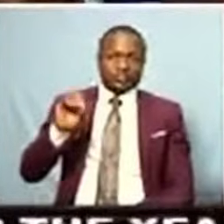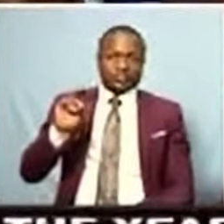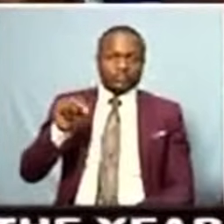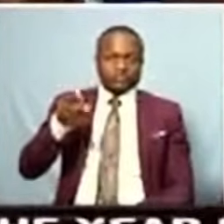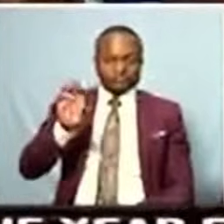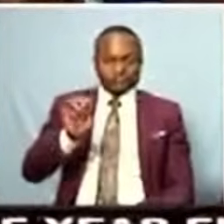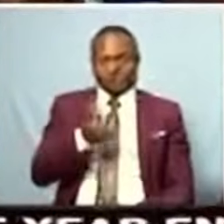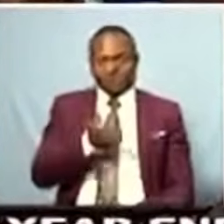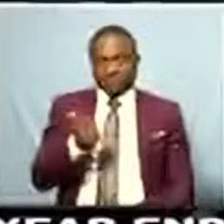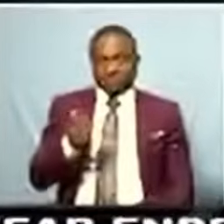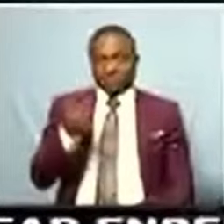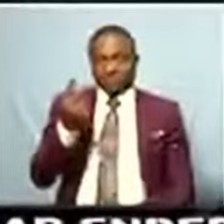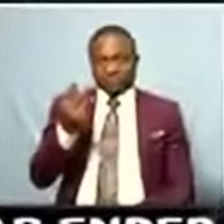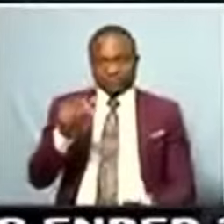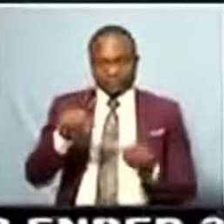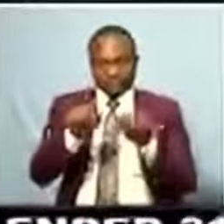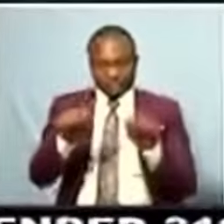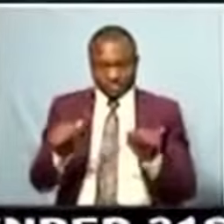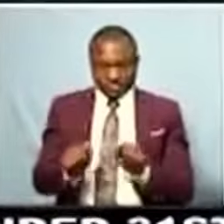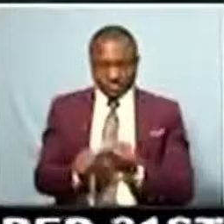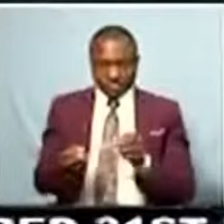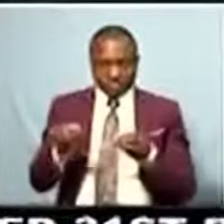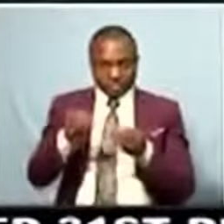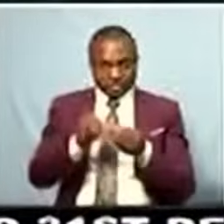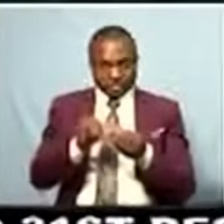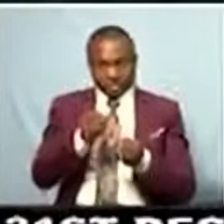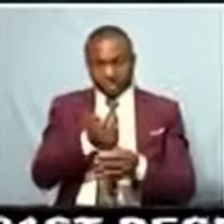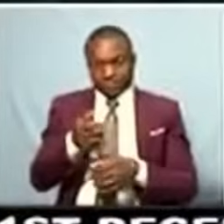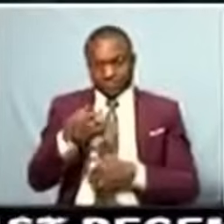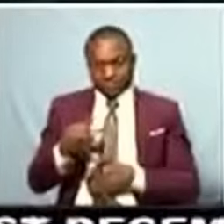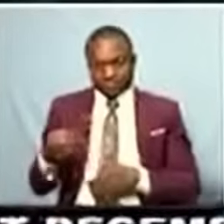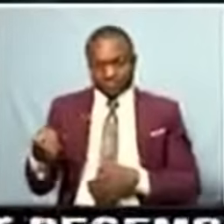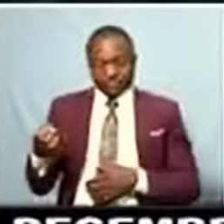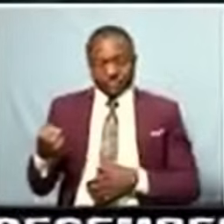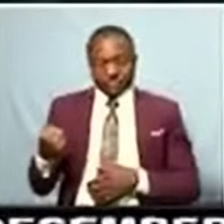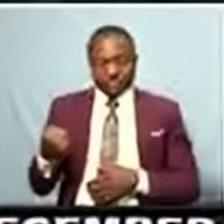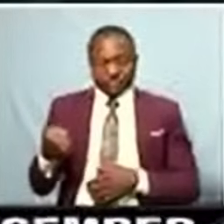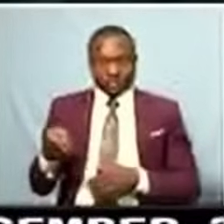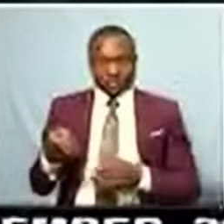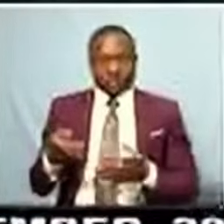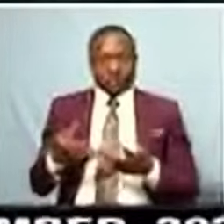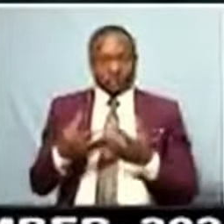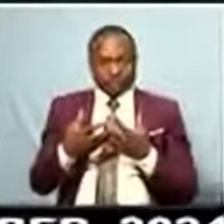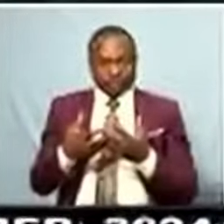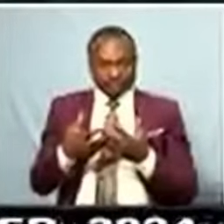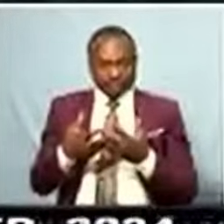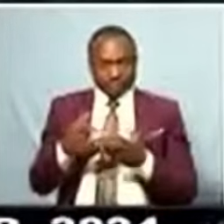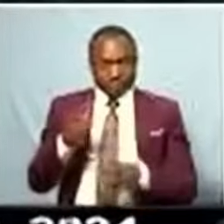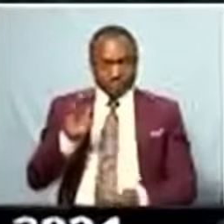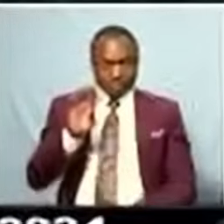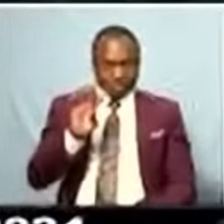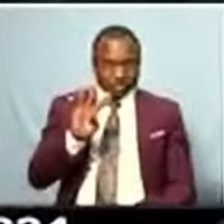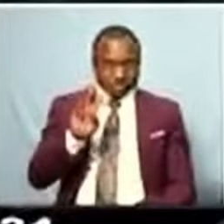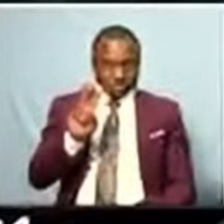In addition, medical and other equipment, including laboratory and theater equipment valued at